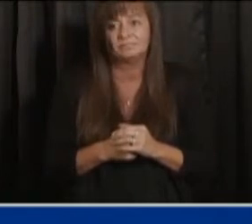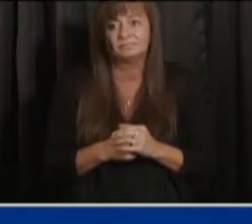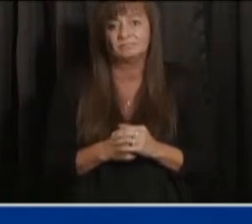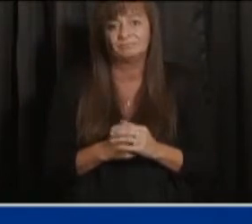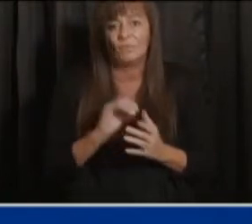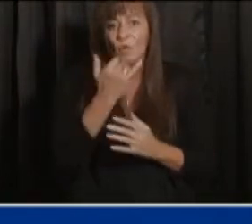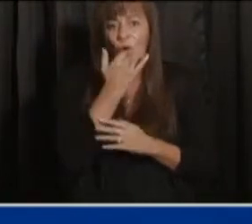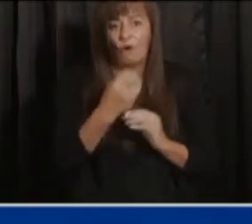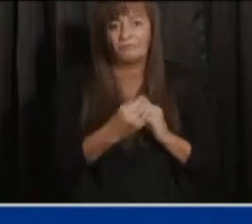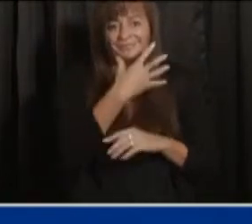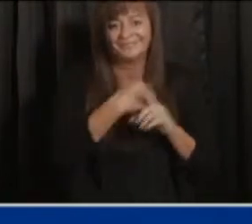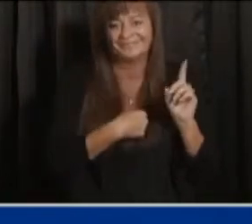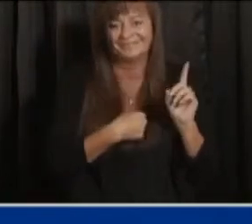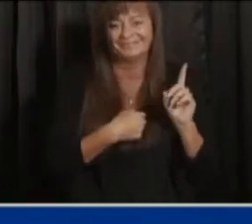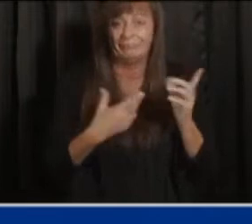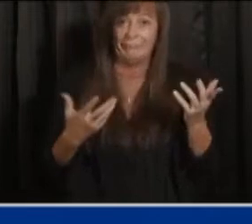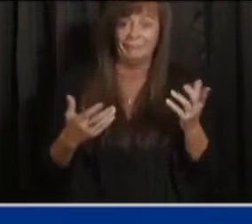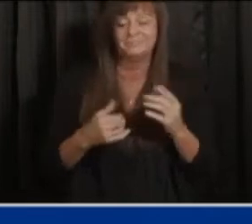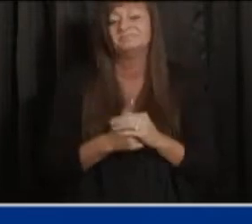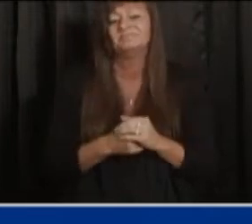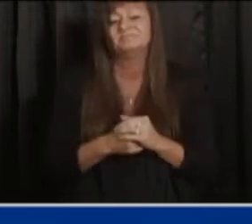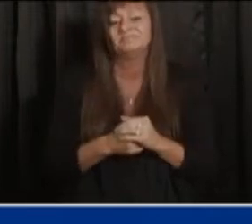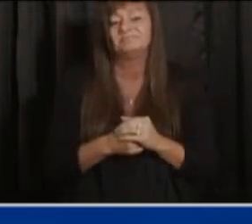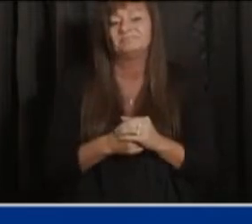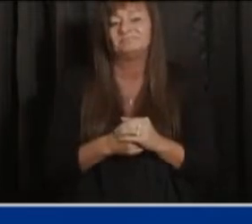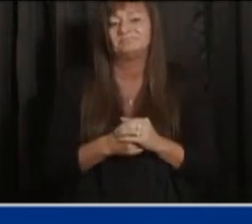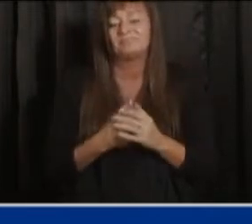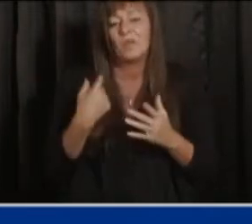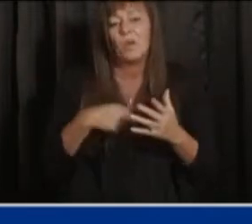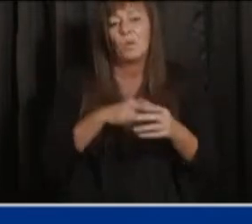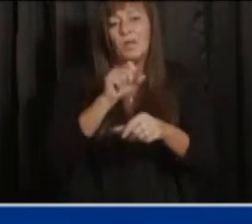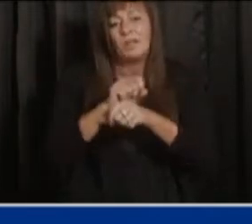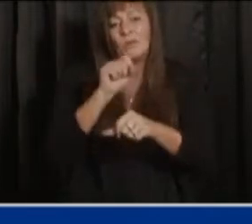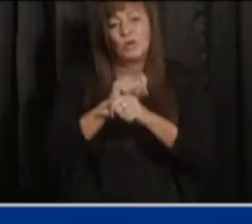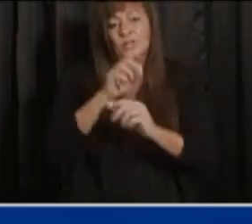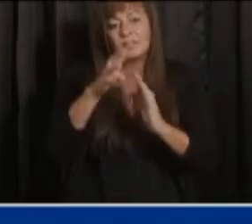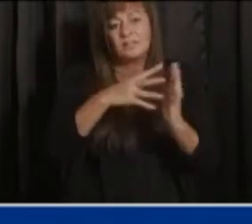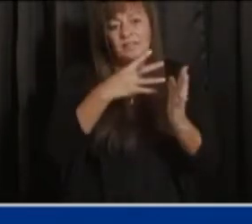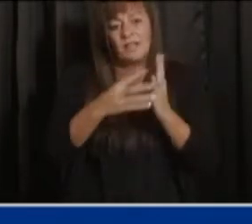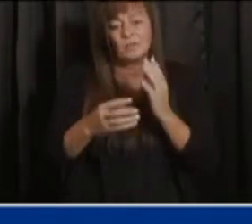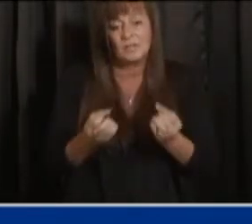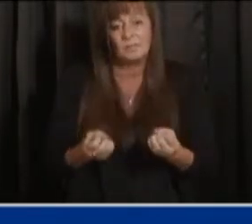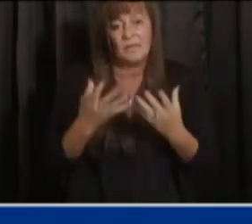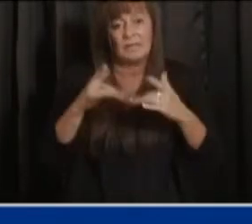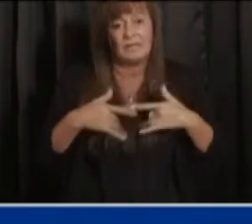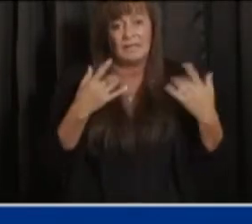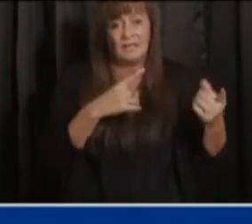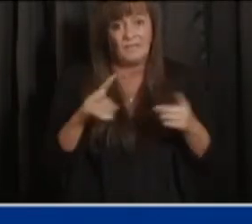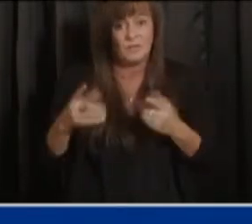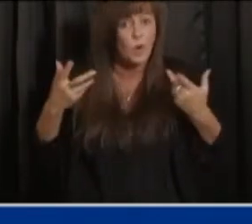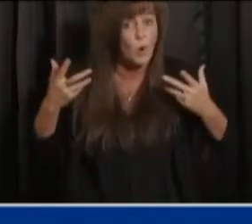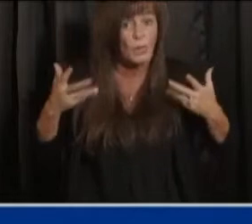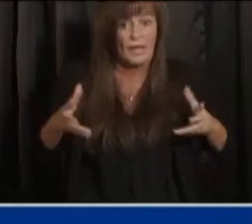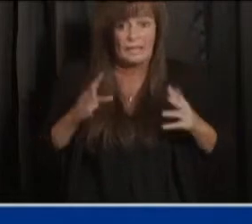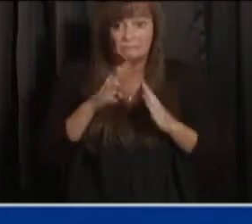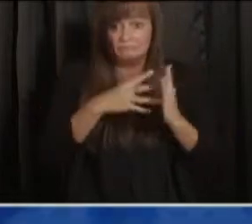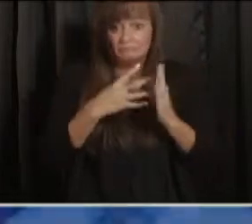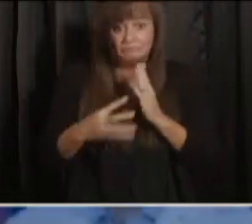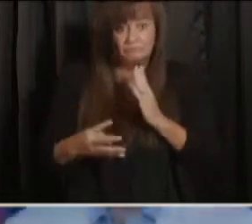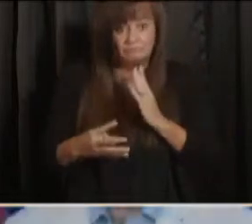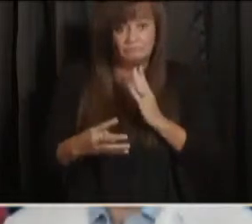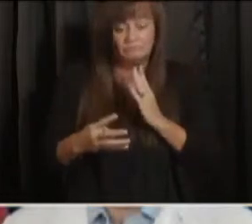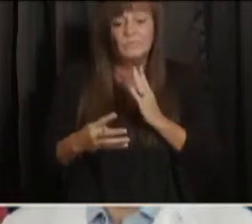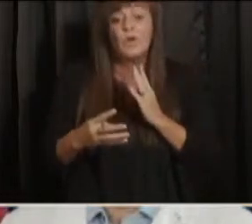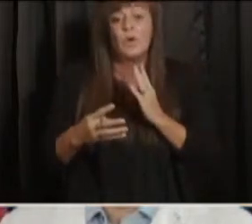Okay. So we have worked on scheduling a number of these events already. We are in the